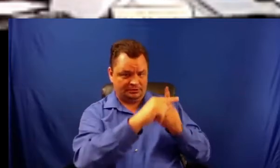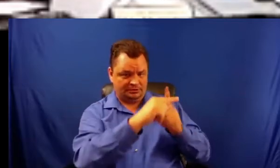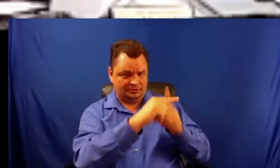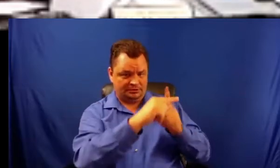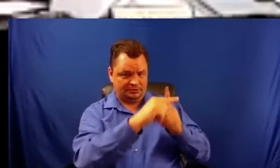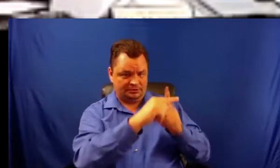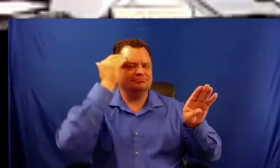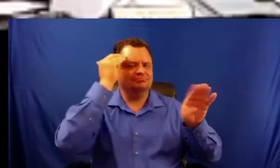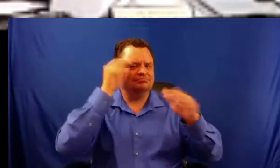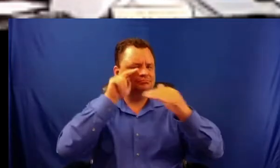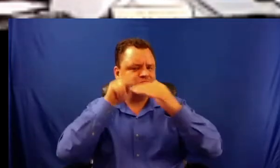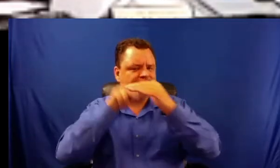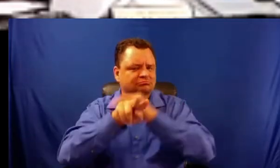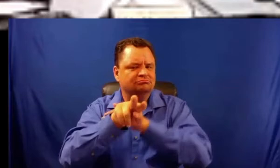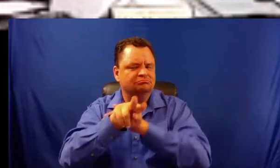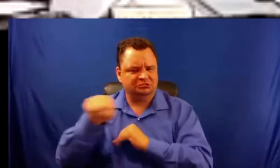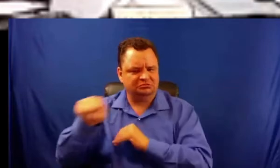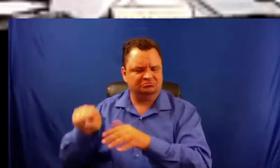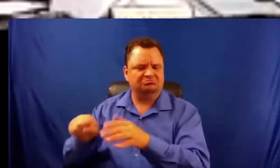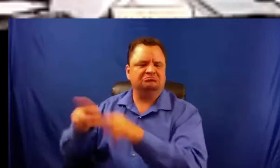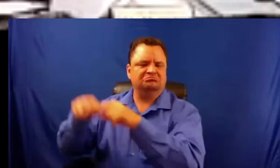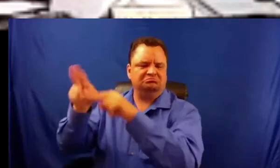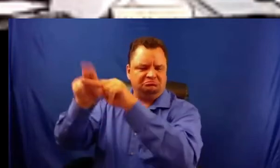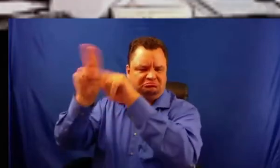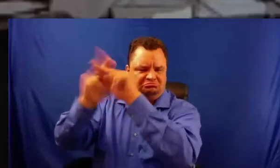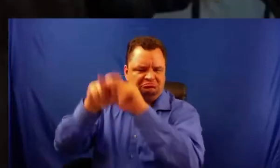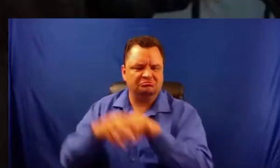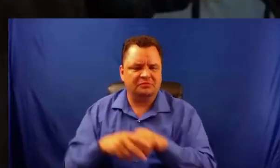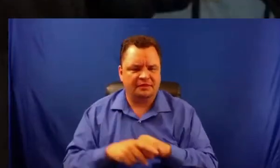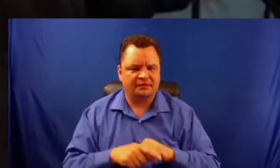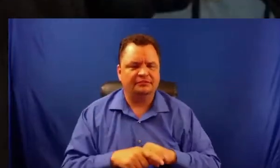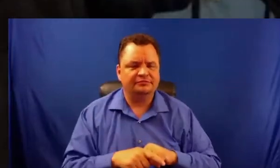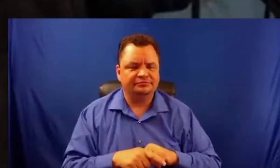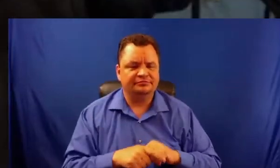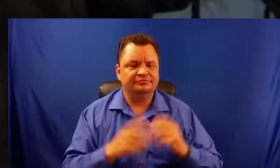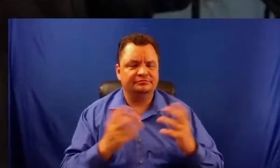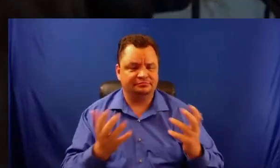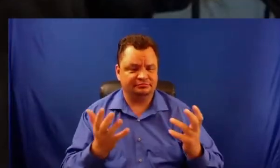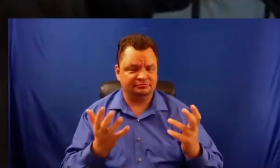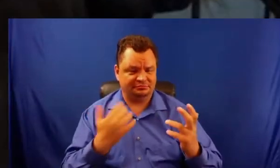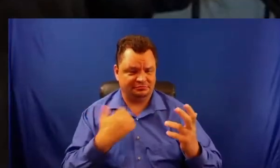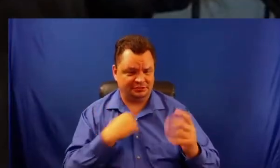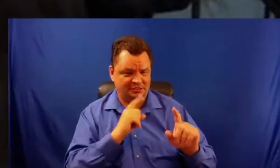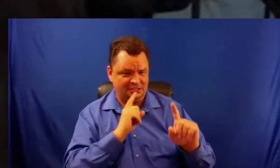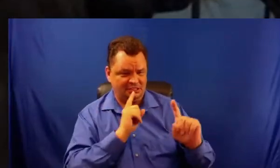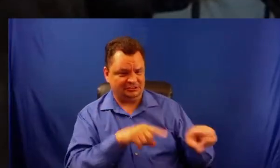So to answer the question, we don't have a breakdown. That's fine.